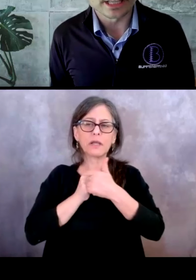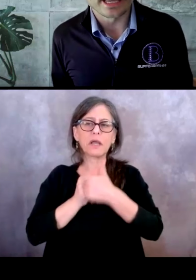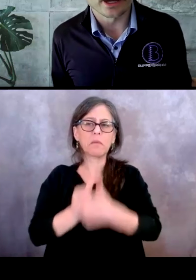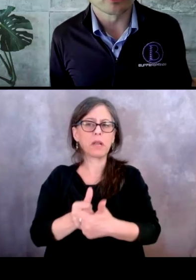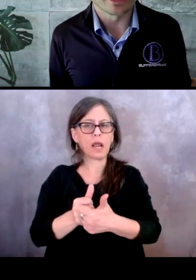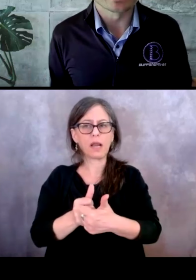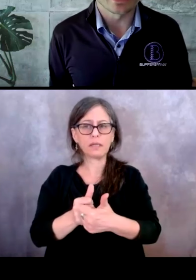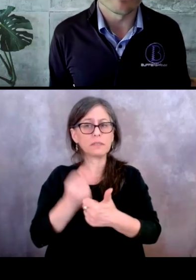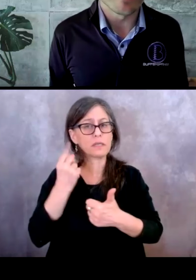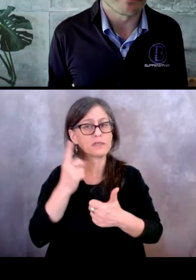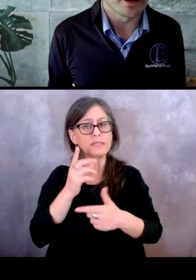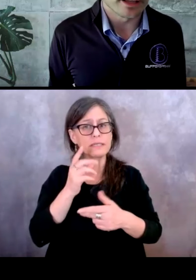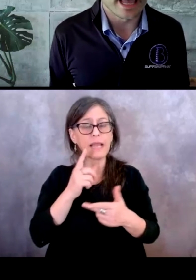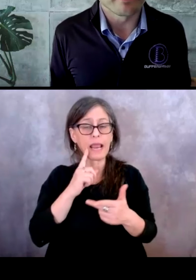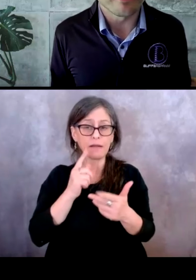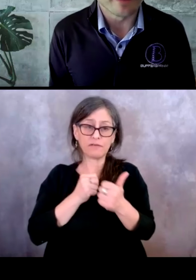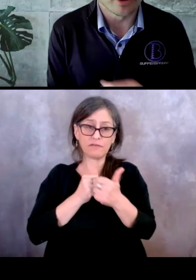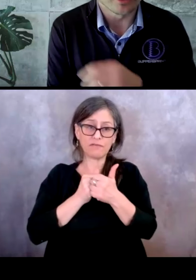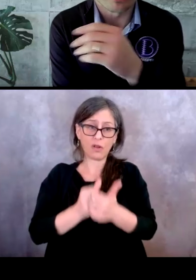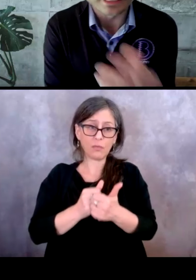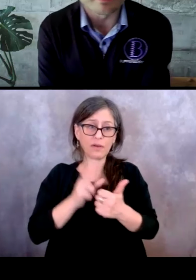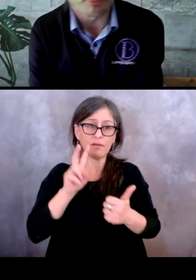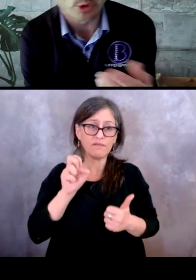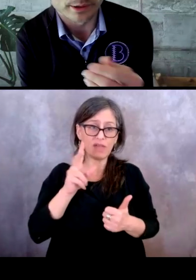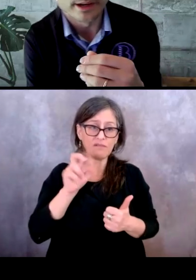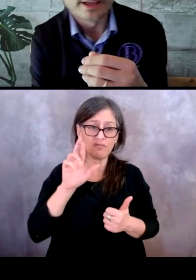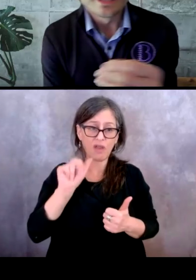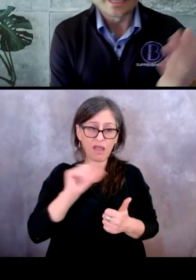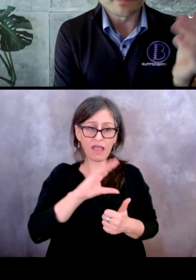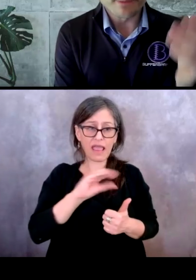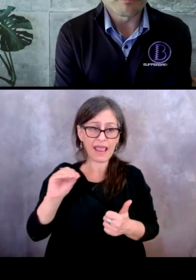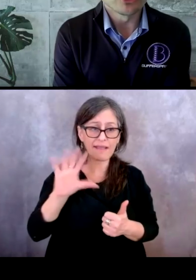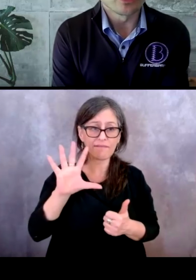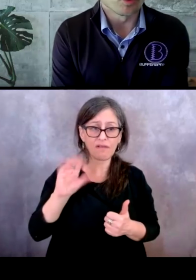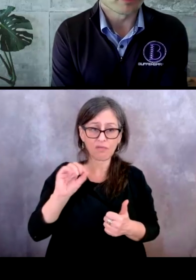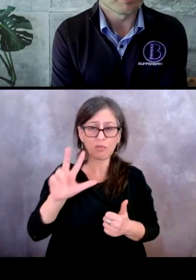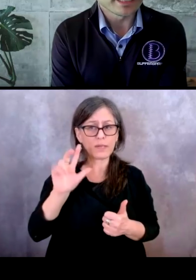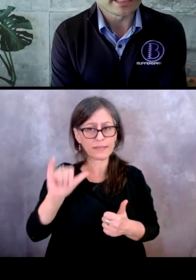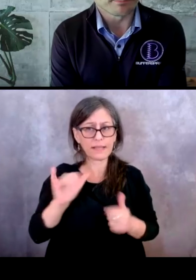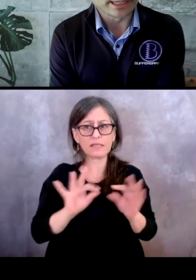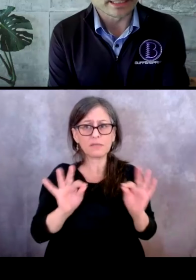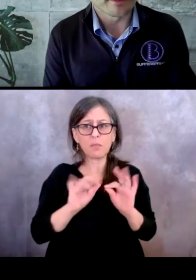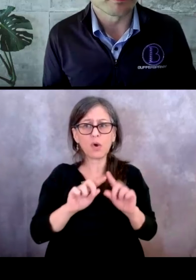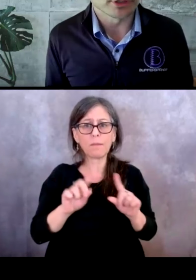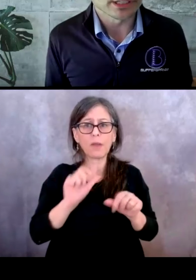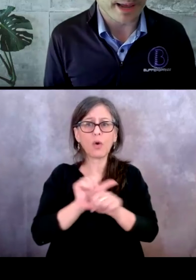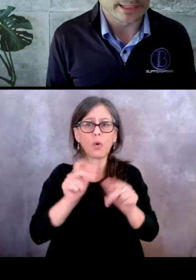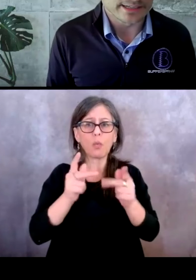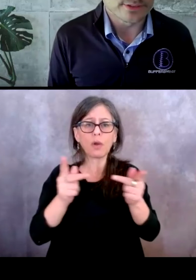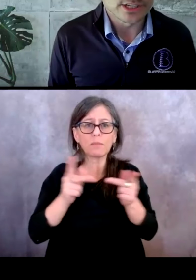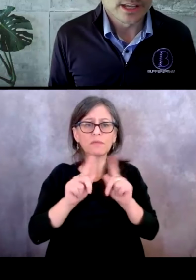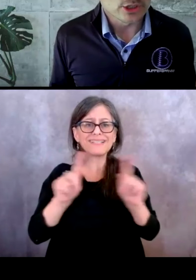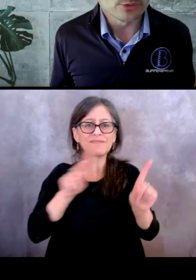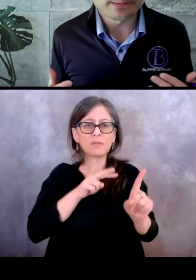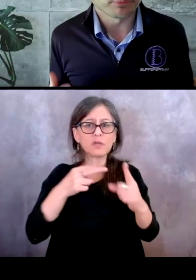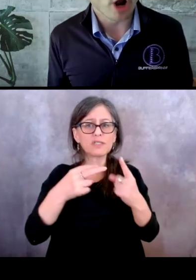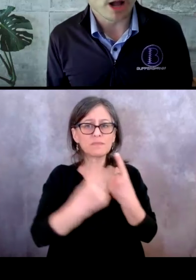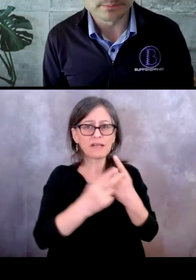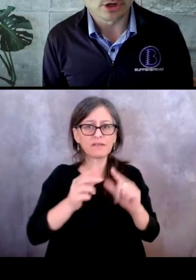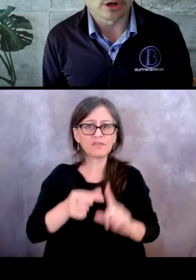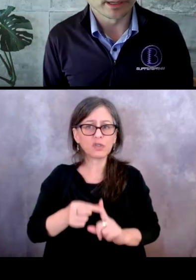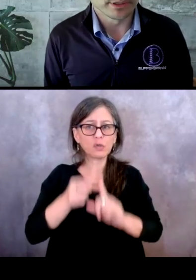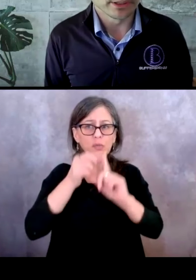Although staying on the right side of VEVRA and 503 is important, it's about building a workplace that brings different perspectives,